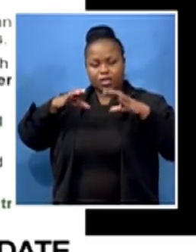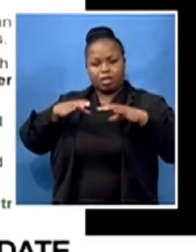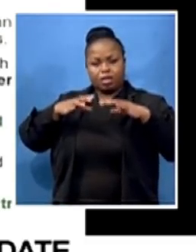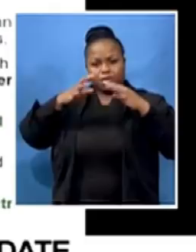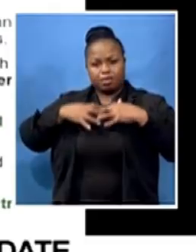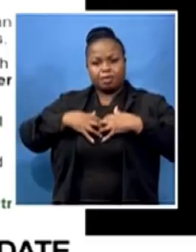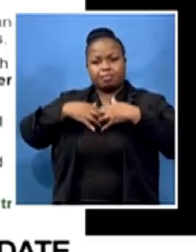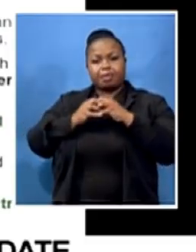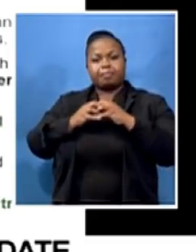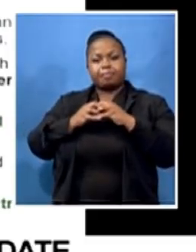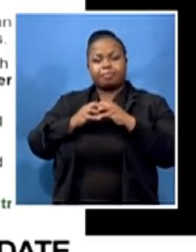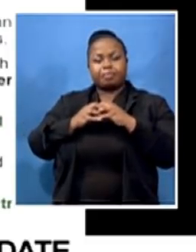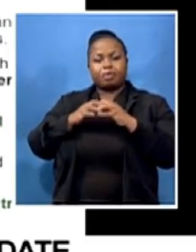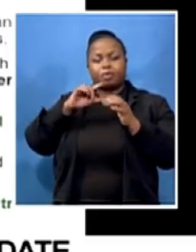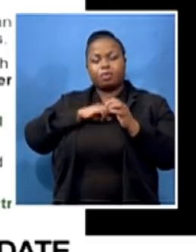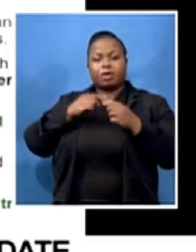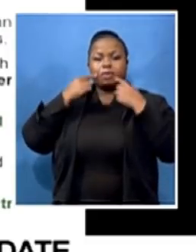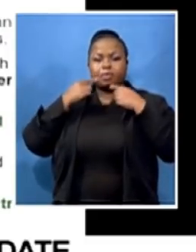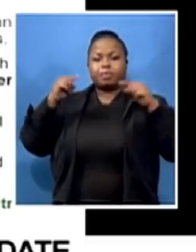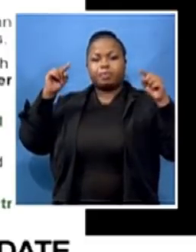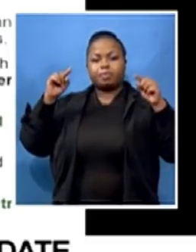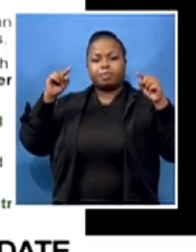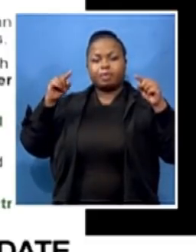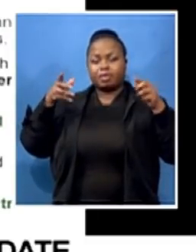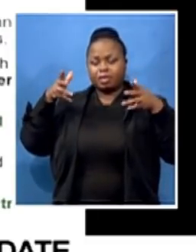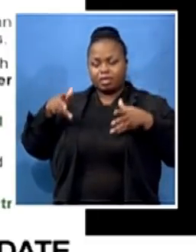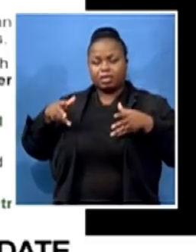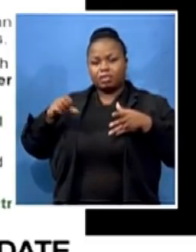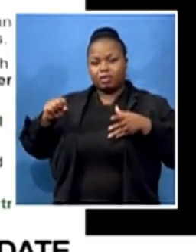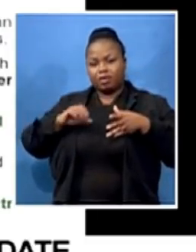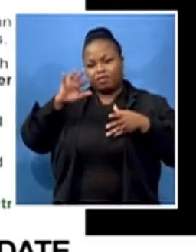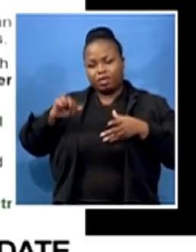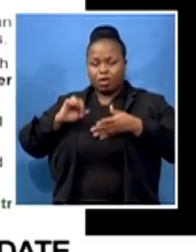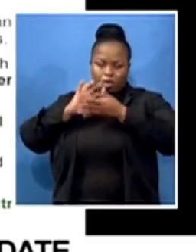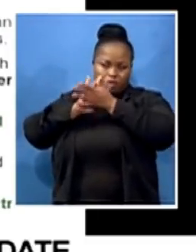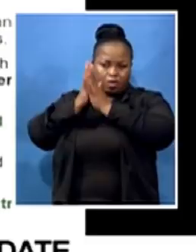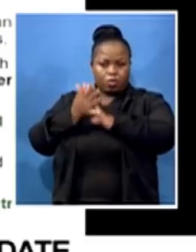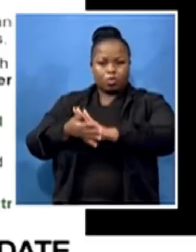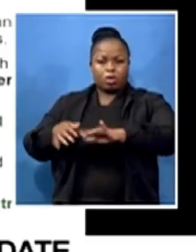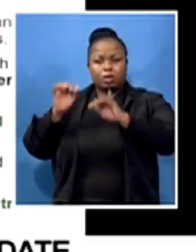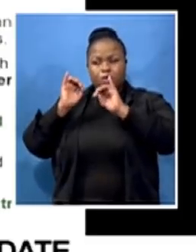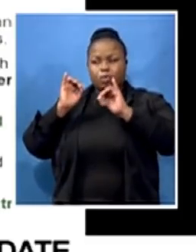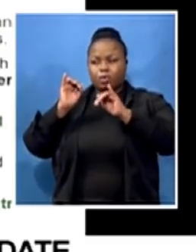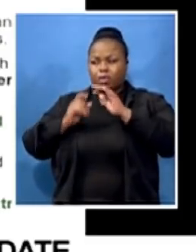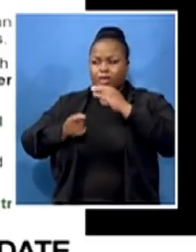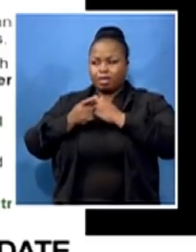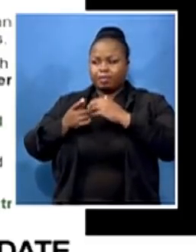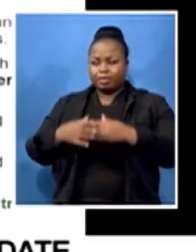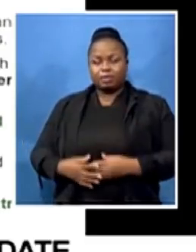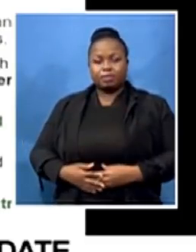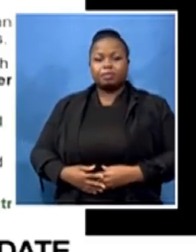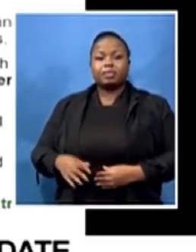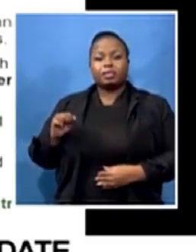declaration of the national state of disaster. And below that, at a technical level, the